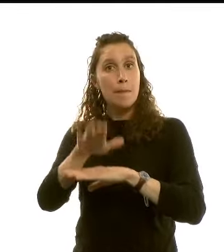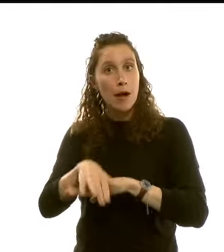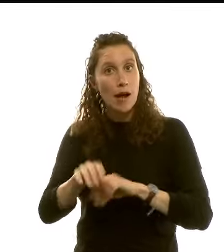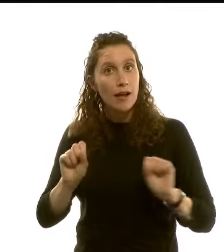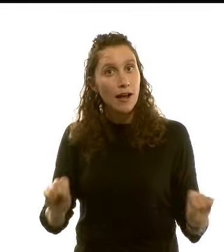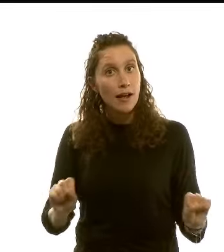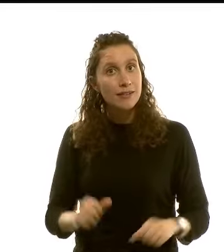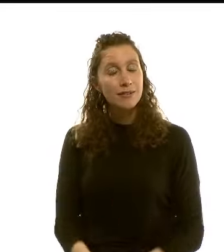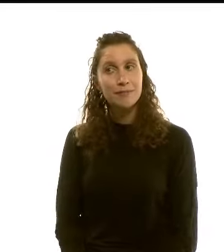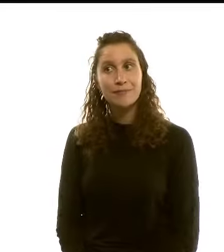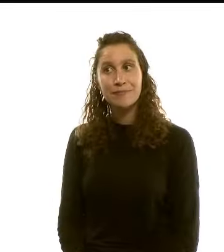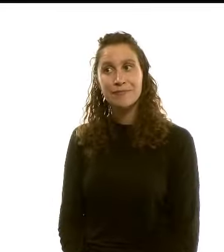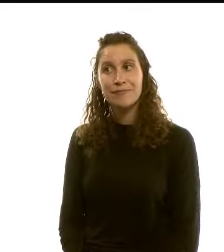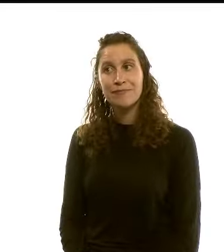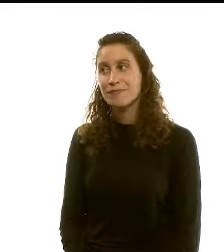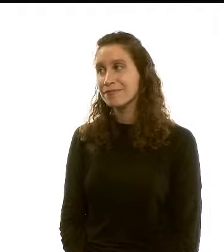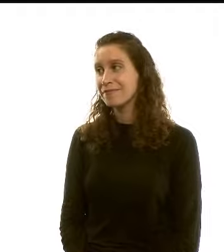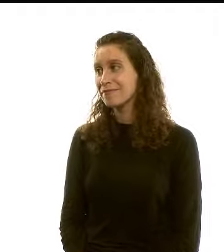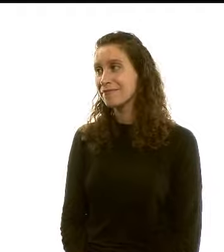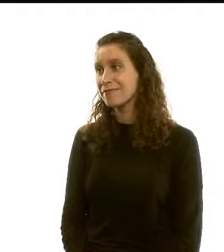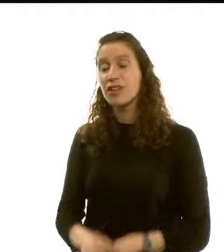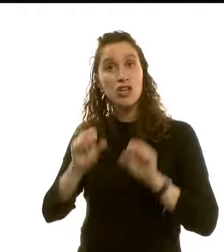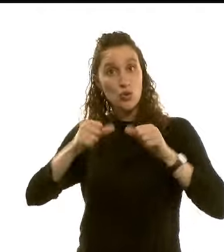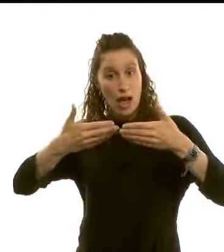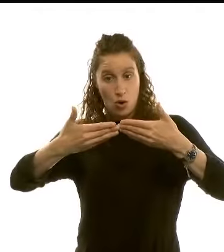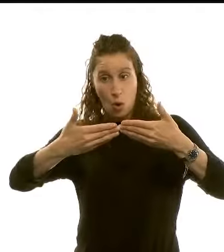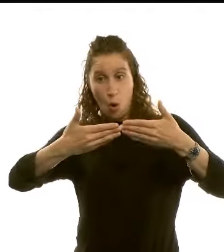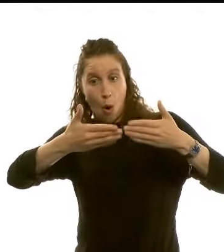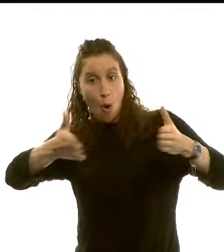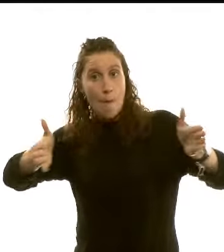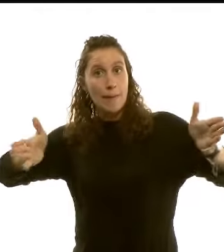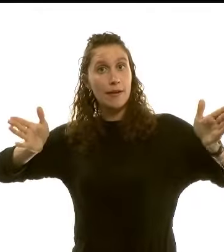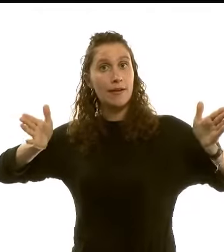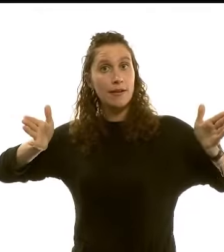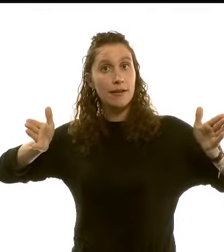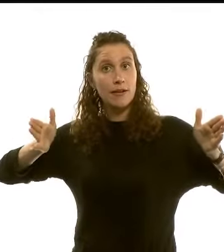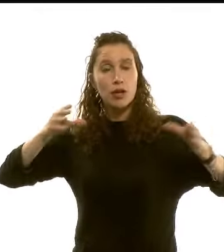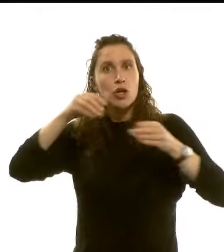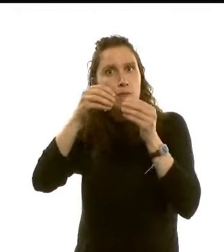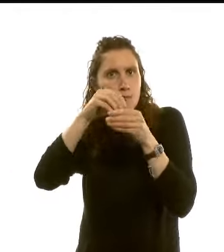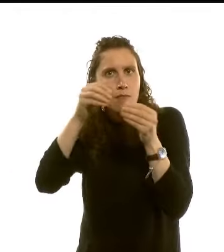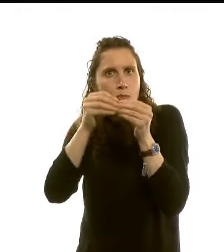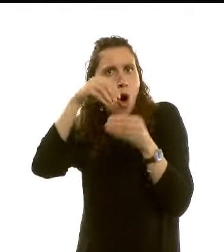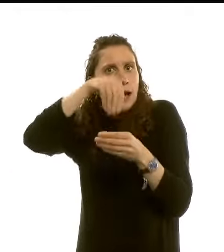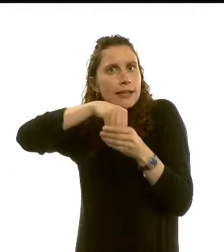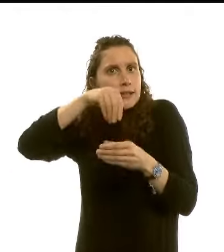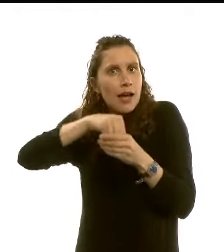on the side for that. But we can also even open up the model, Ashwin. Yes, let's do it. There's even more inside.